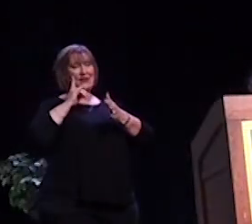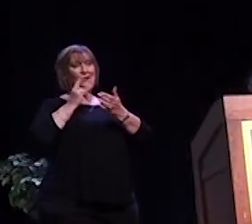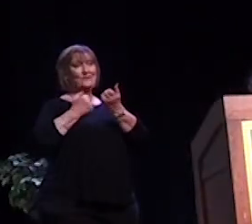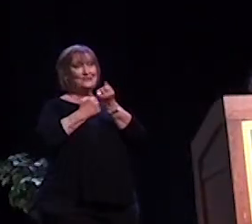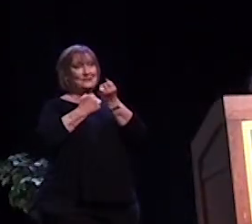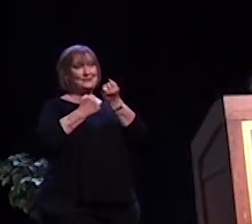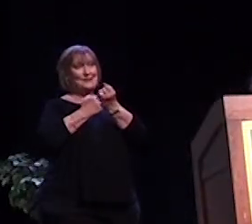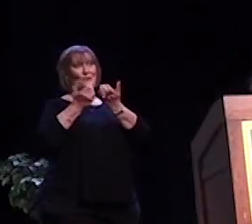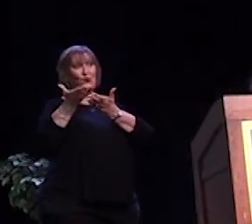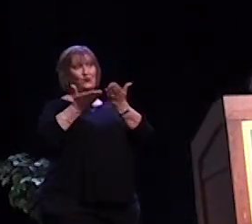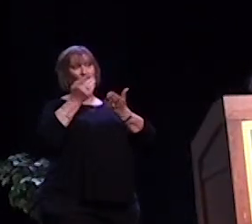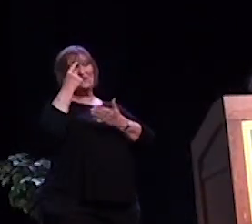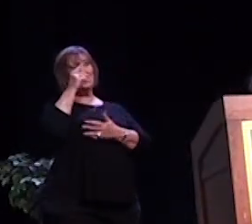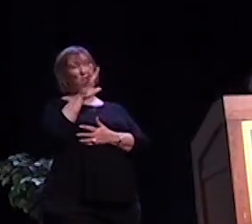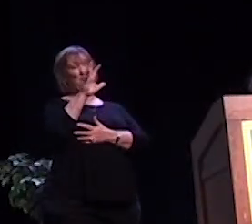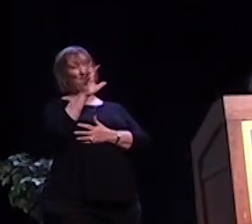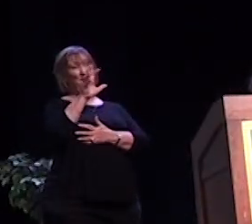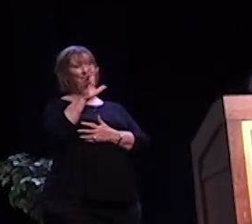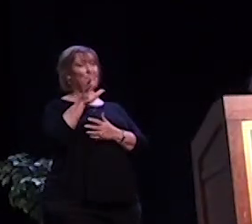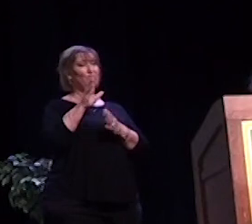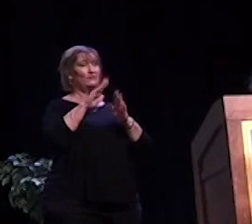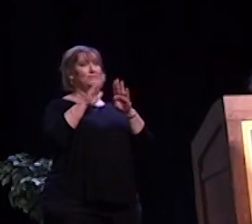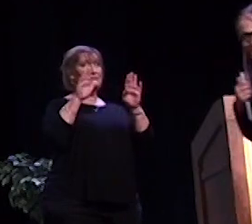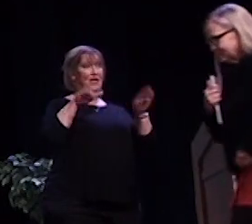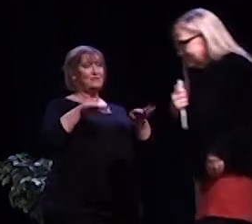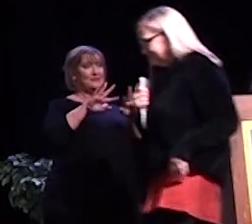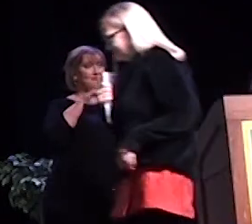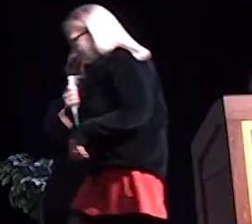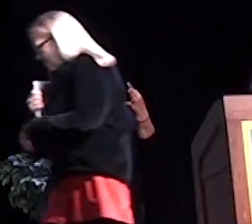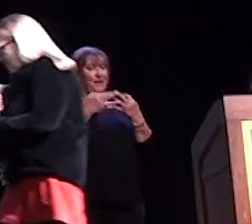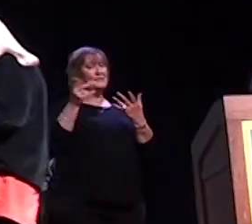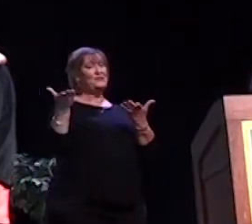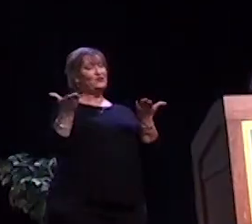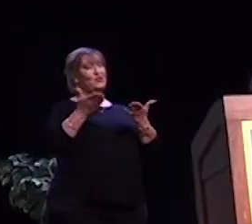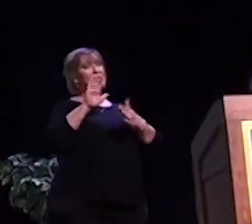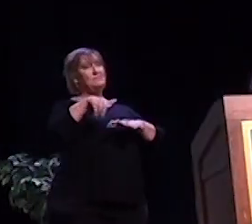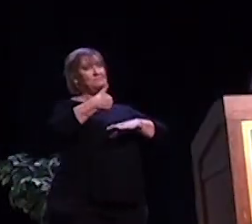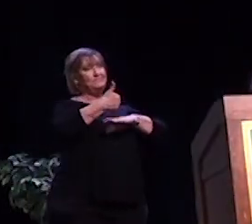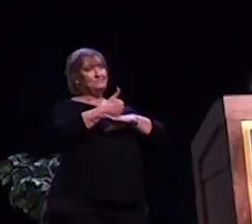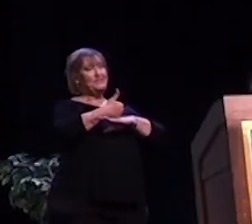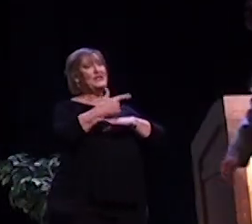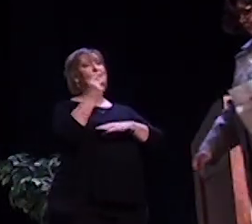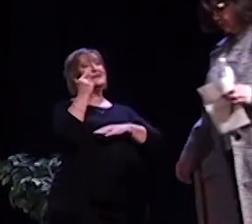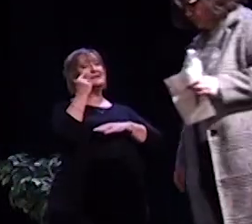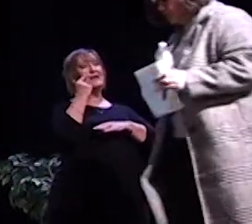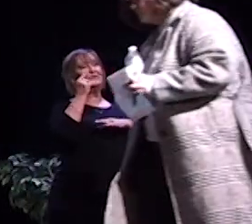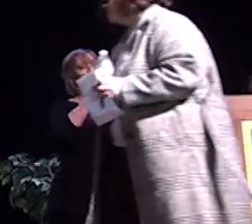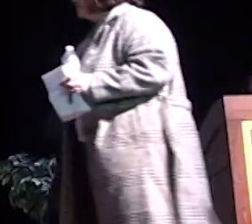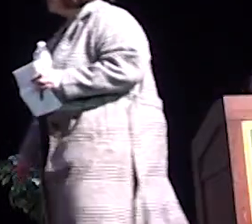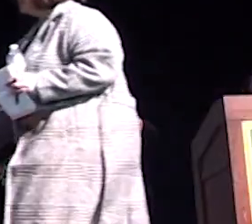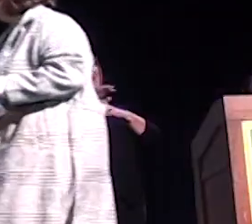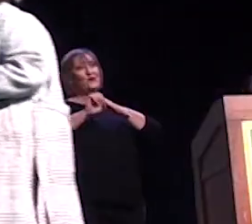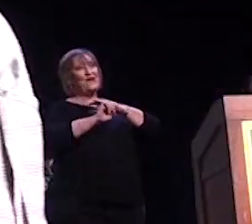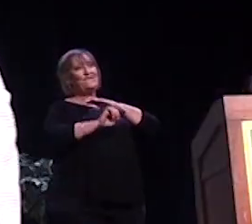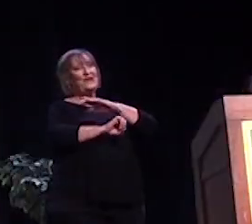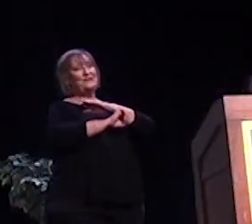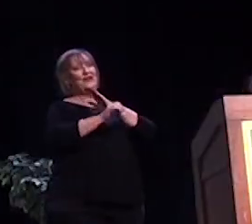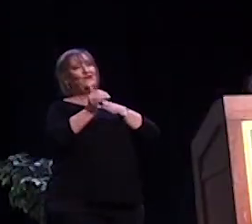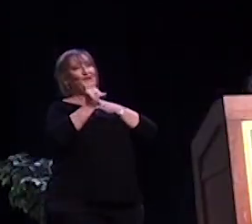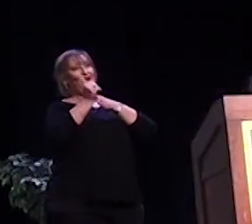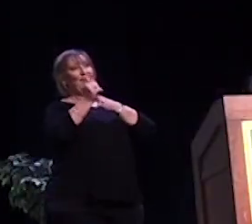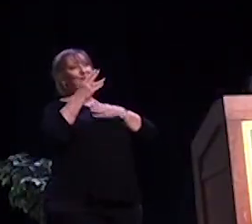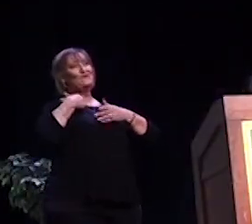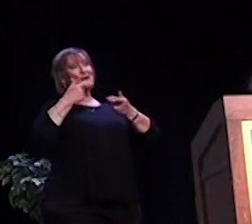nearly 500 households. She has completed the San Antonio Area Foundation's certification in nonprofit leadership and management,